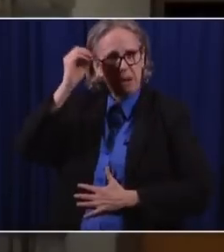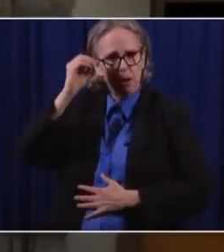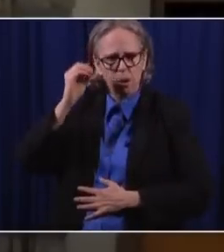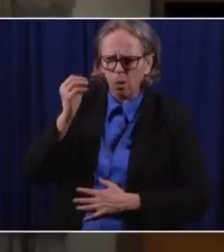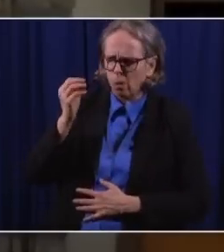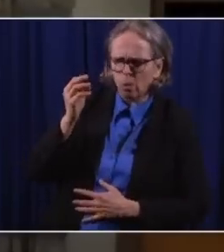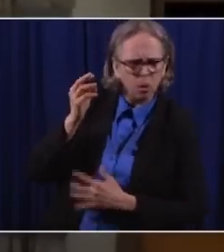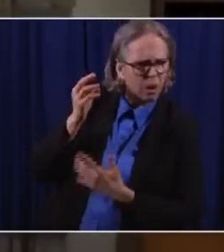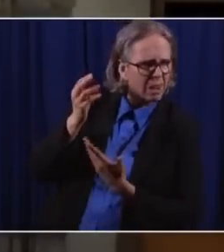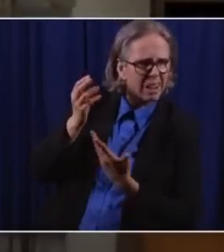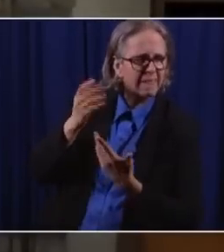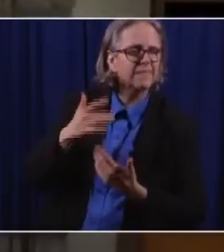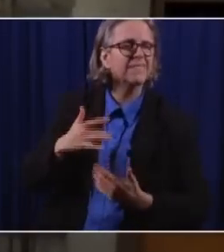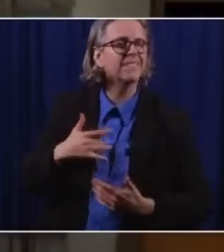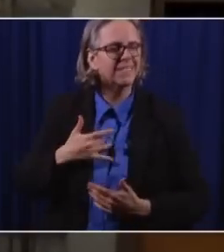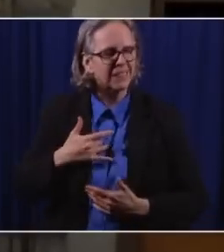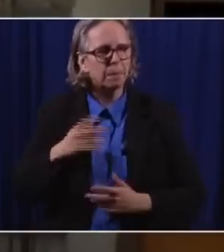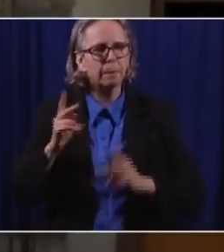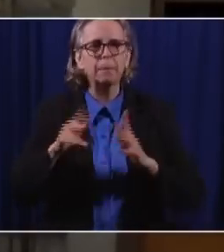voted for Donald Trump.